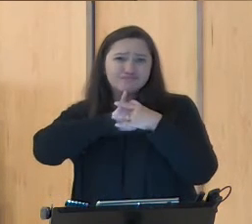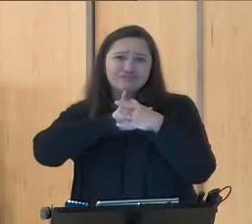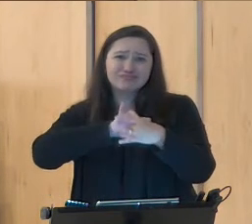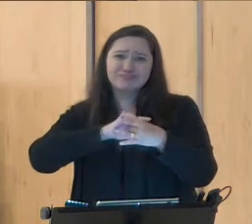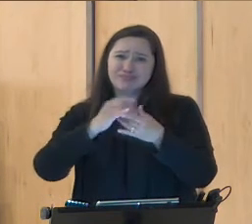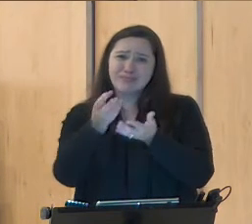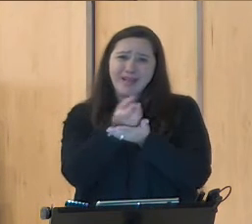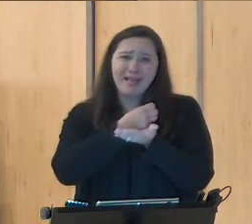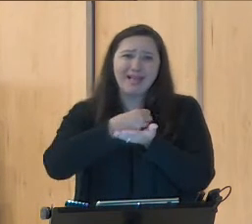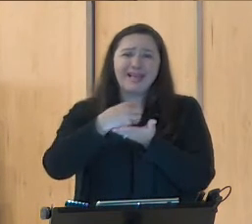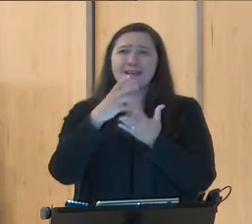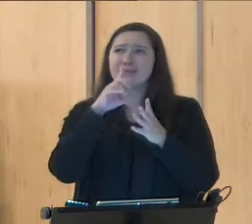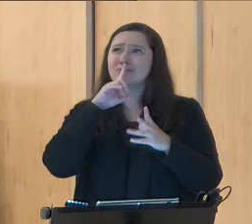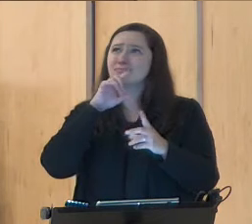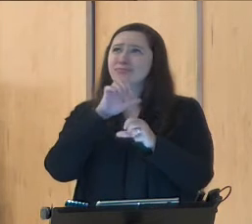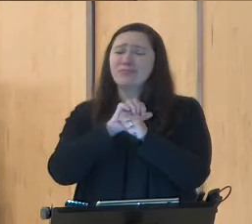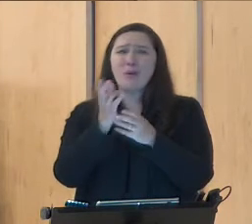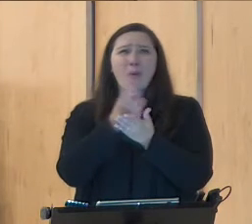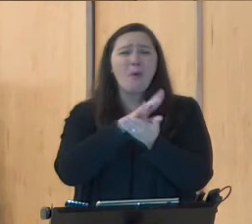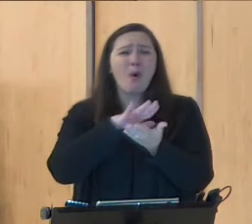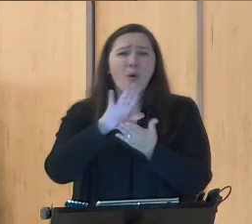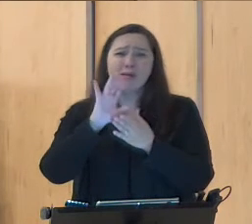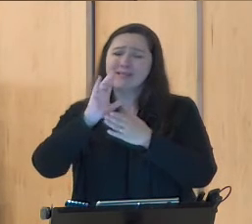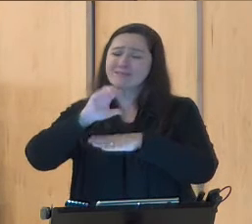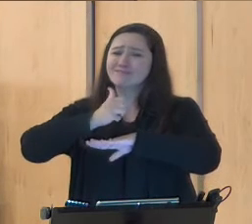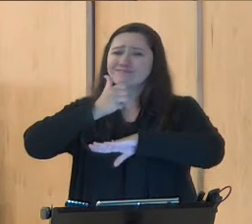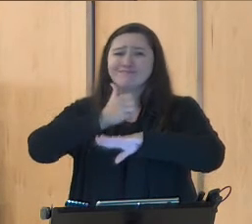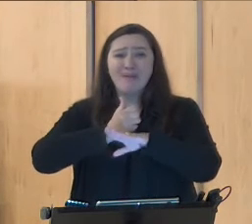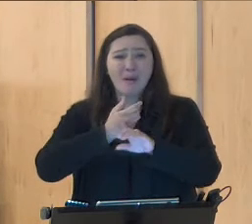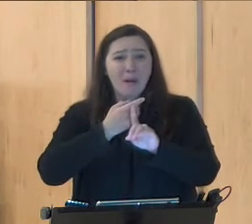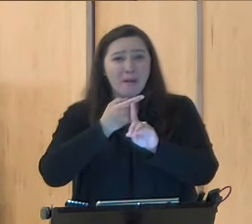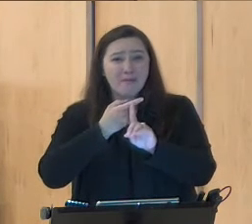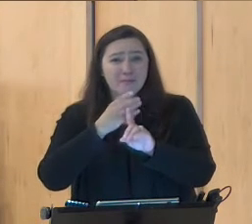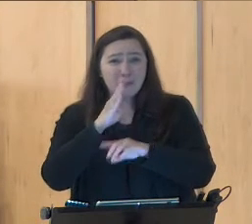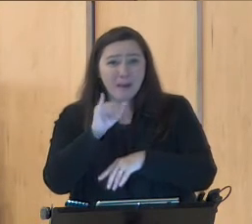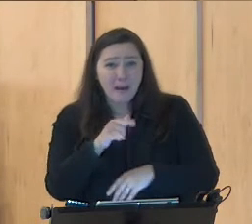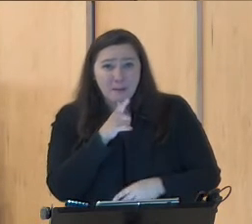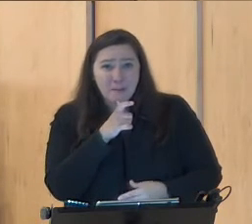established by the Lord. So,